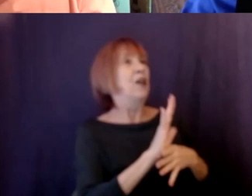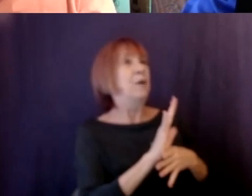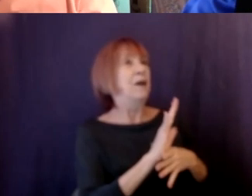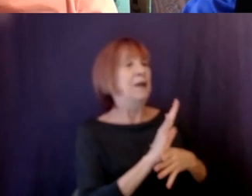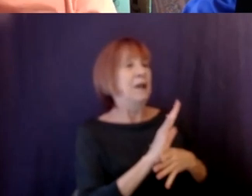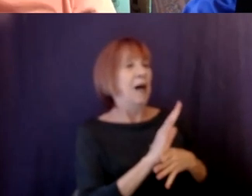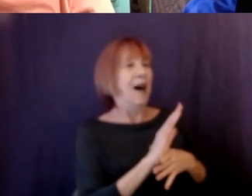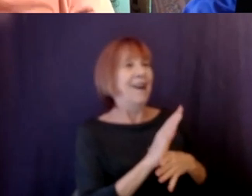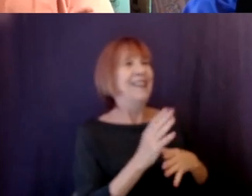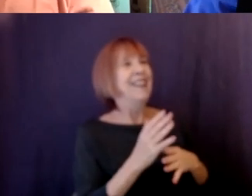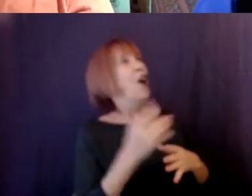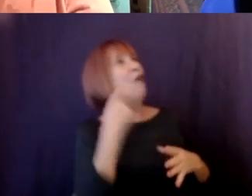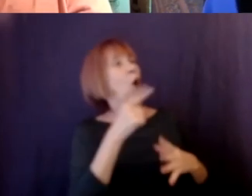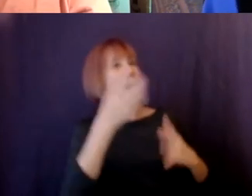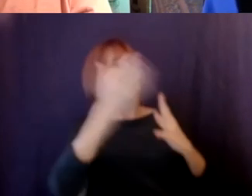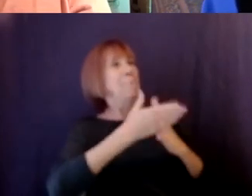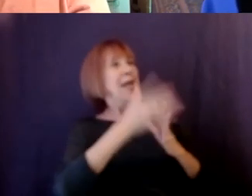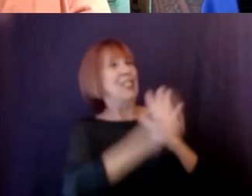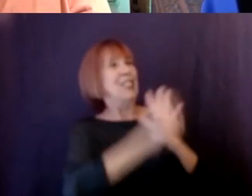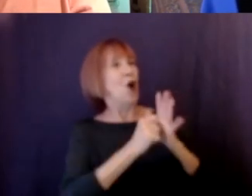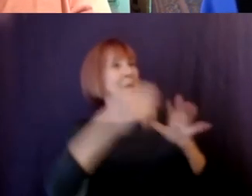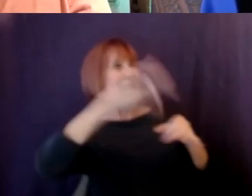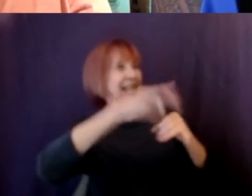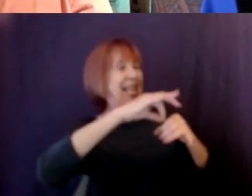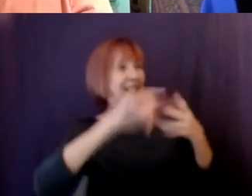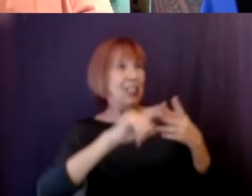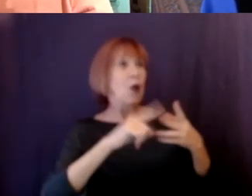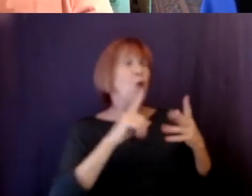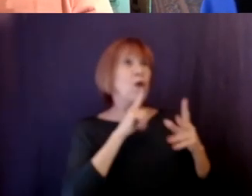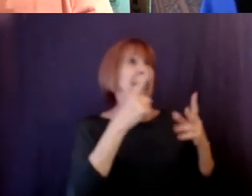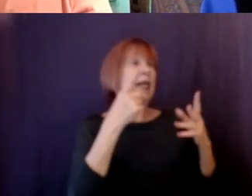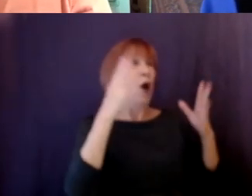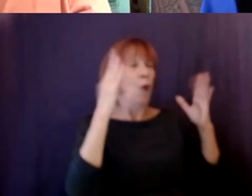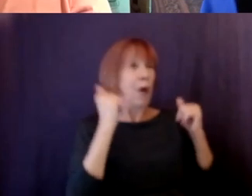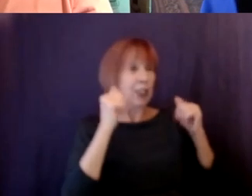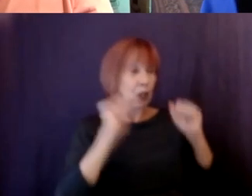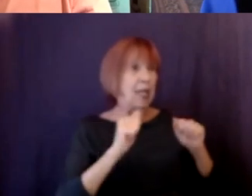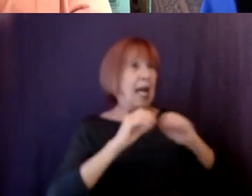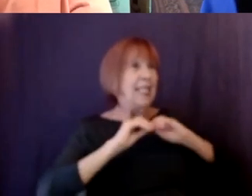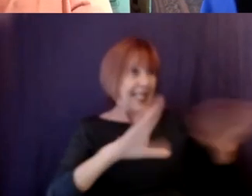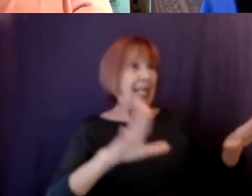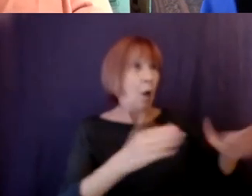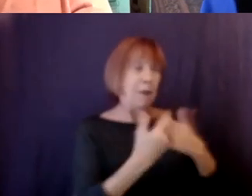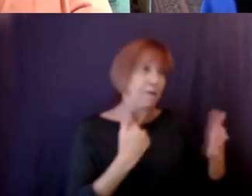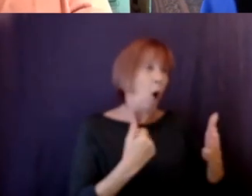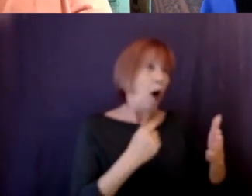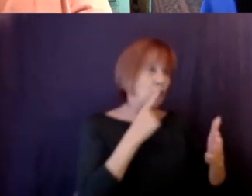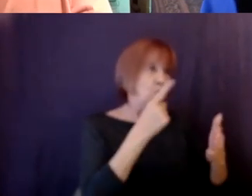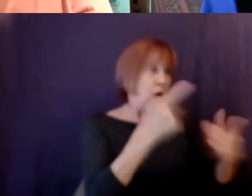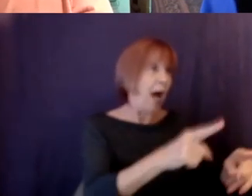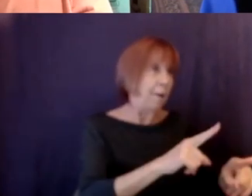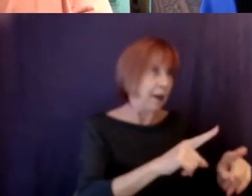have had it out earlier than it was. But every film has got